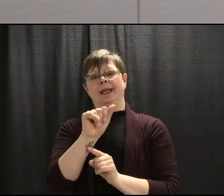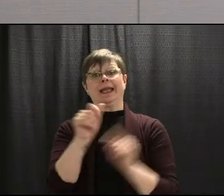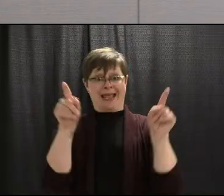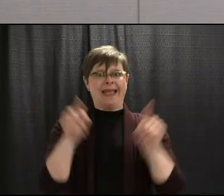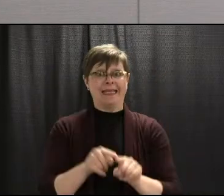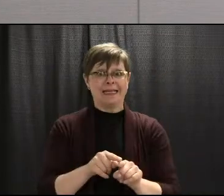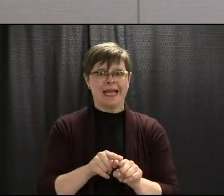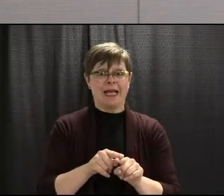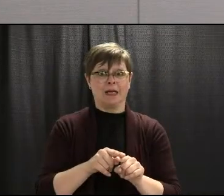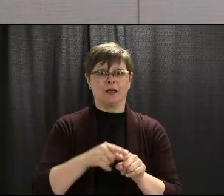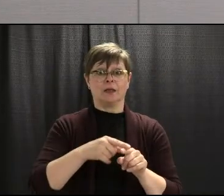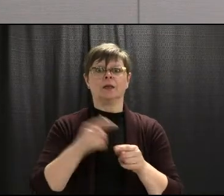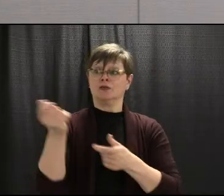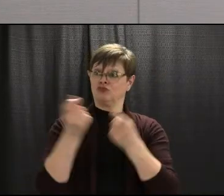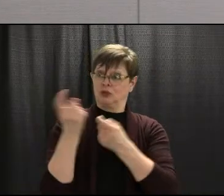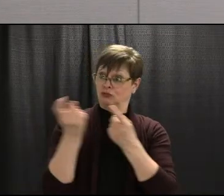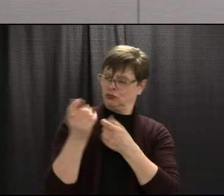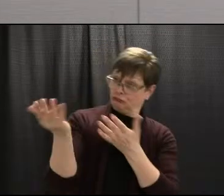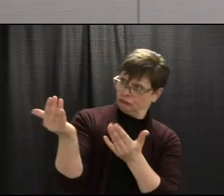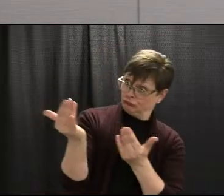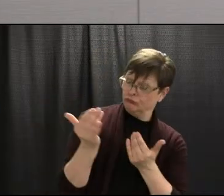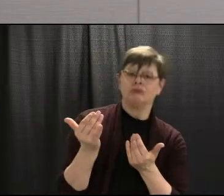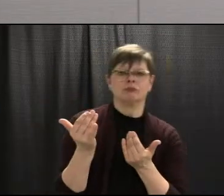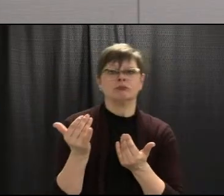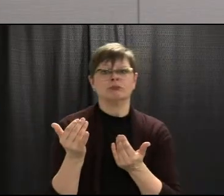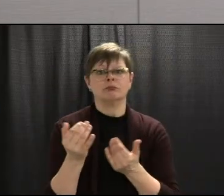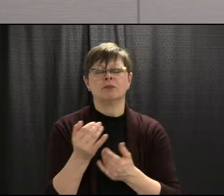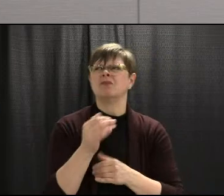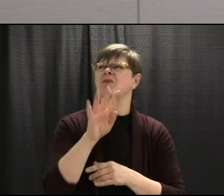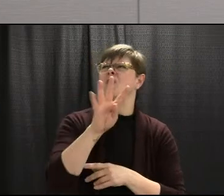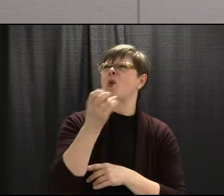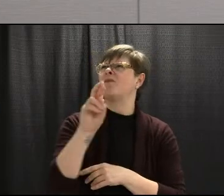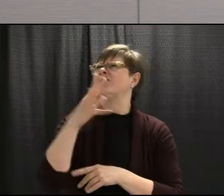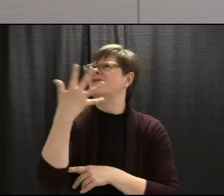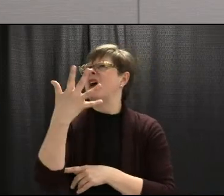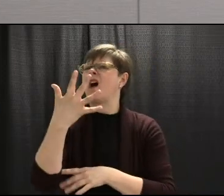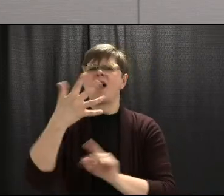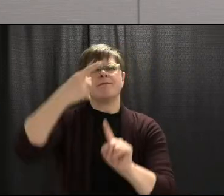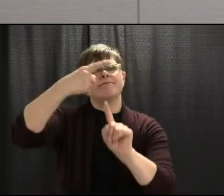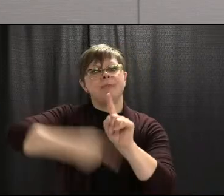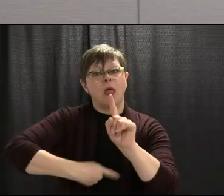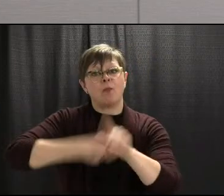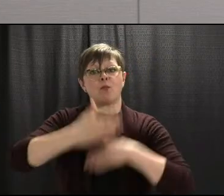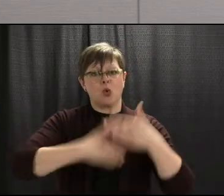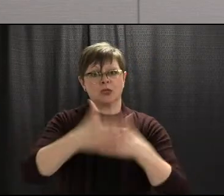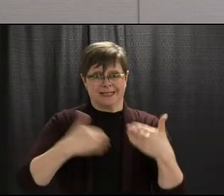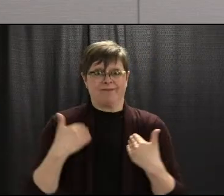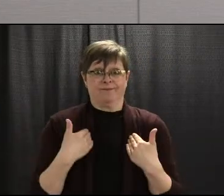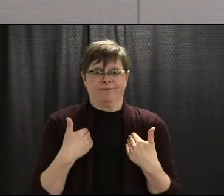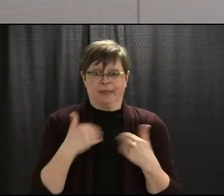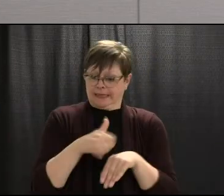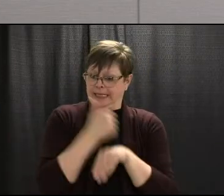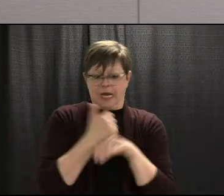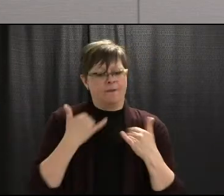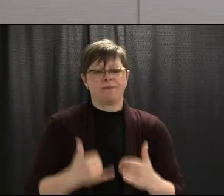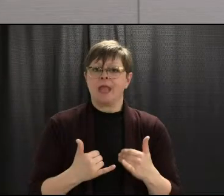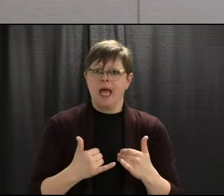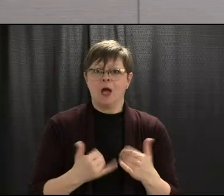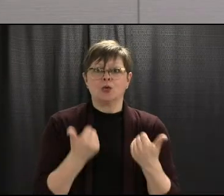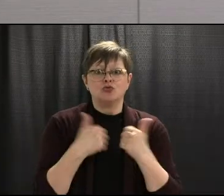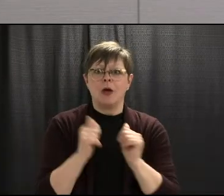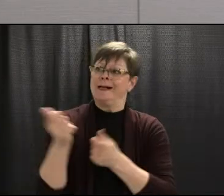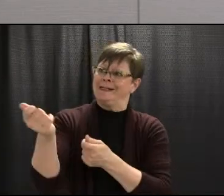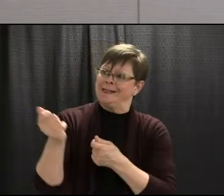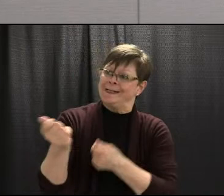We've been upfront in saying that there's a 4 or 5 month process at best to get nurses from